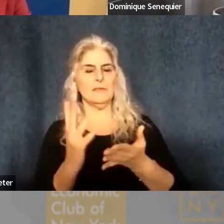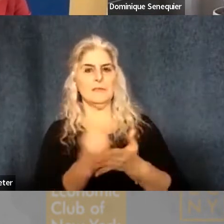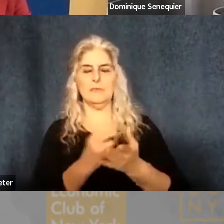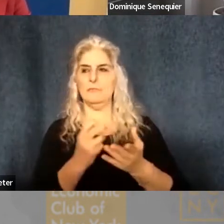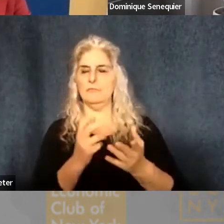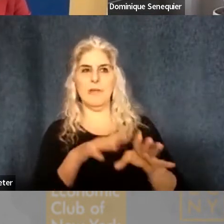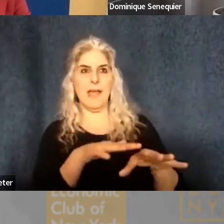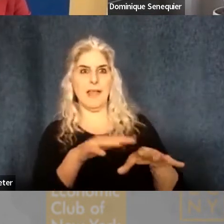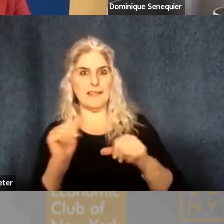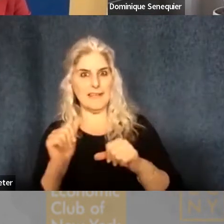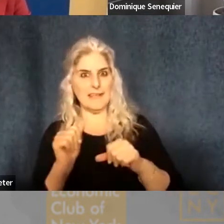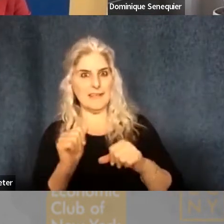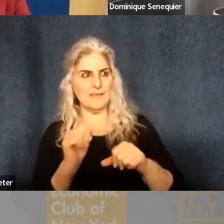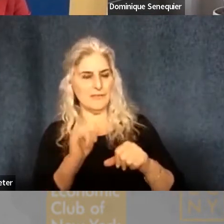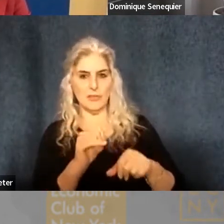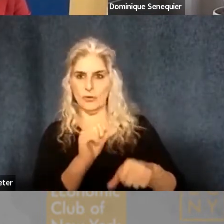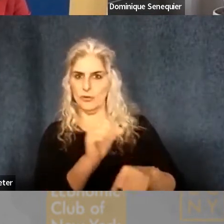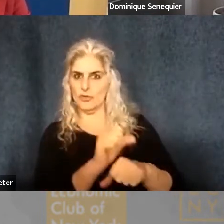a 20 plus year career?